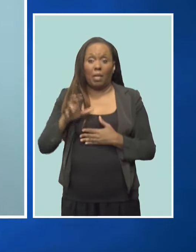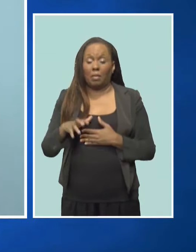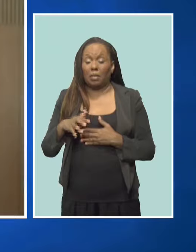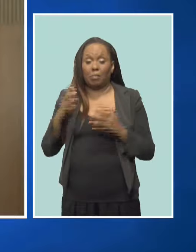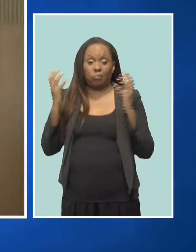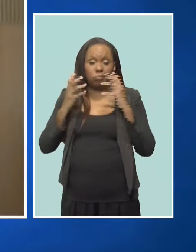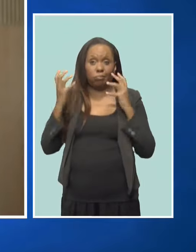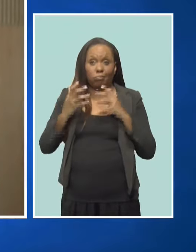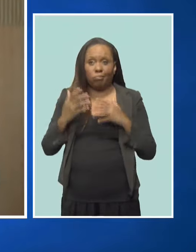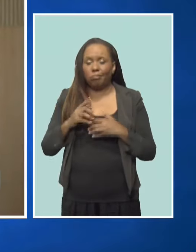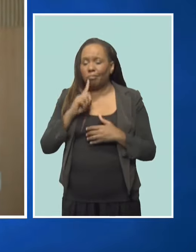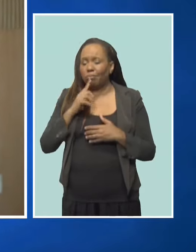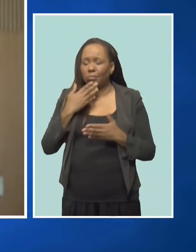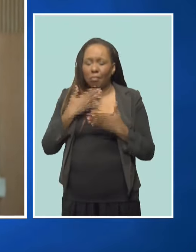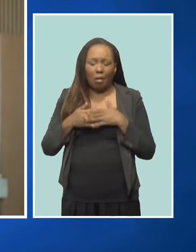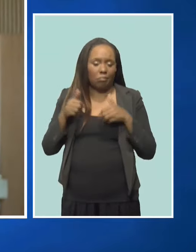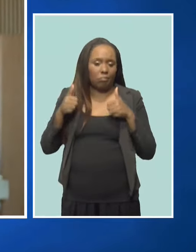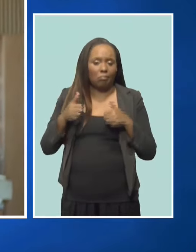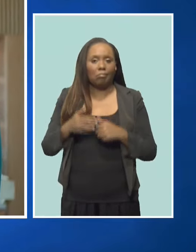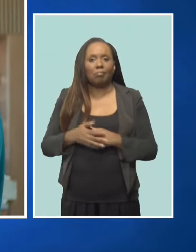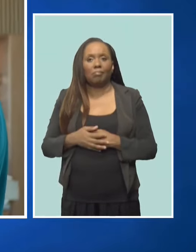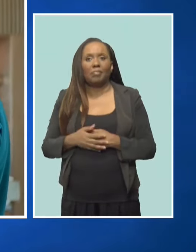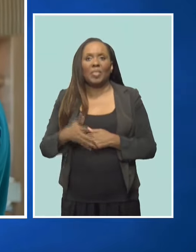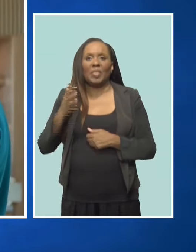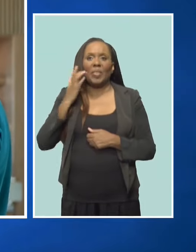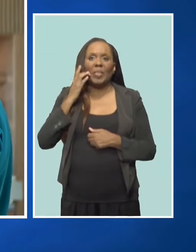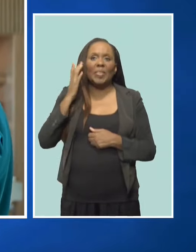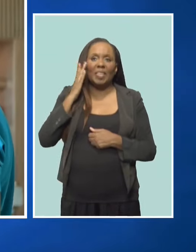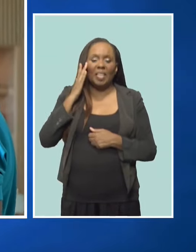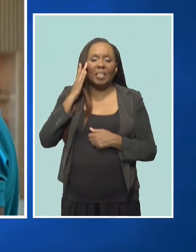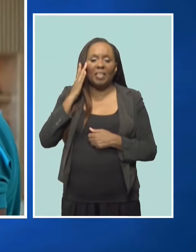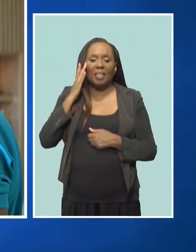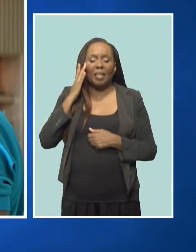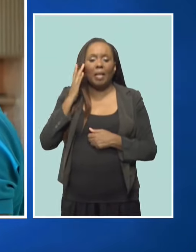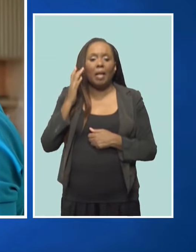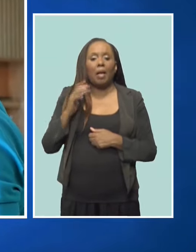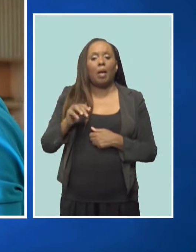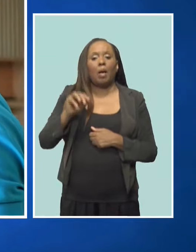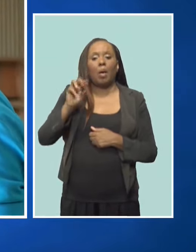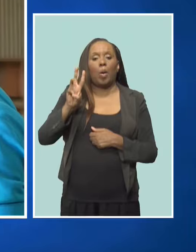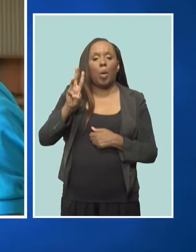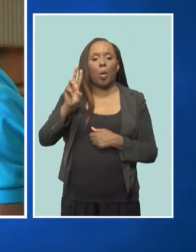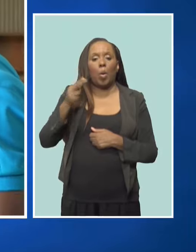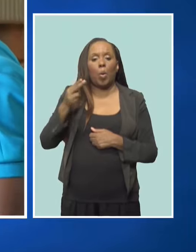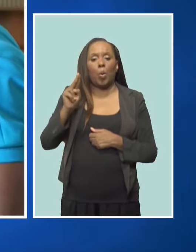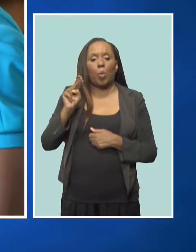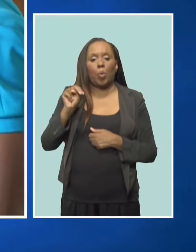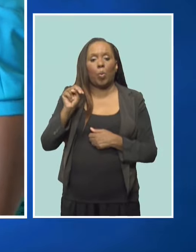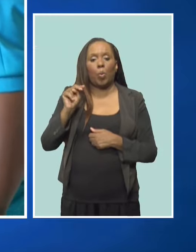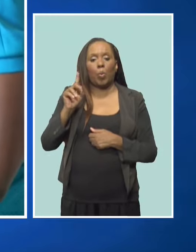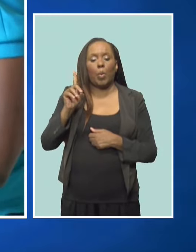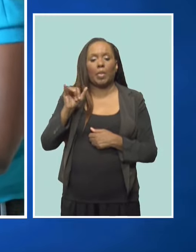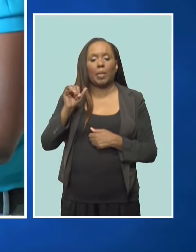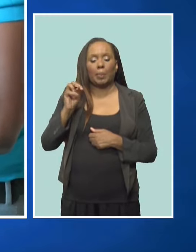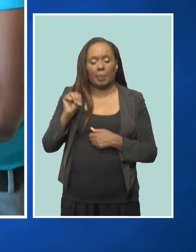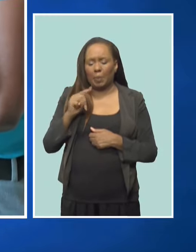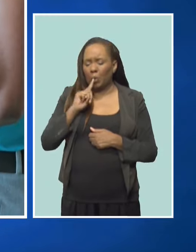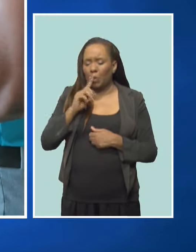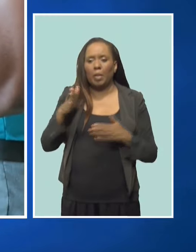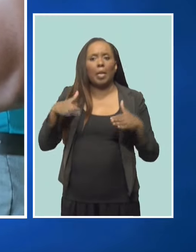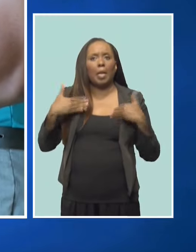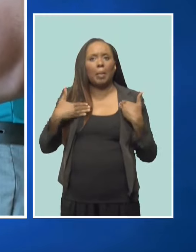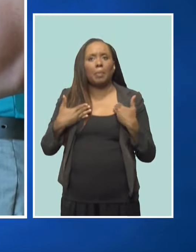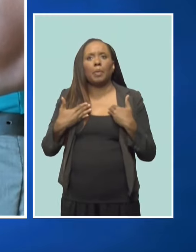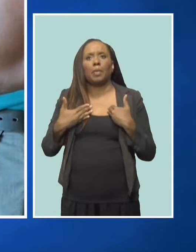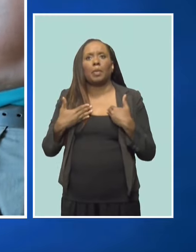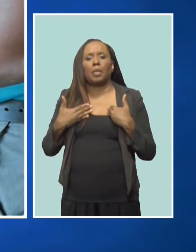about. Resort manager of Wyndham Grand Barbados Resort, Nicholas Jordan, says the resort was pleased to be associated with COSCAP and